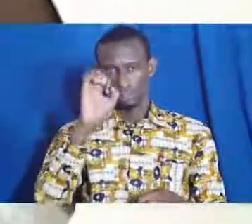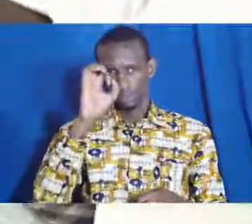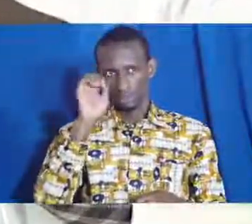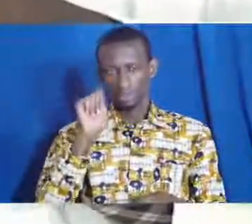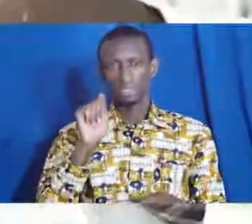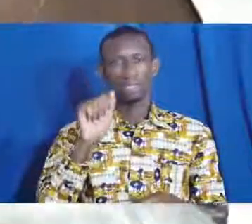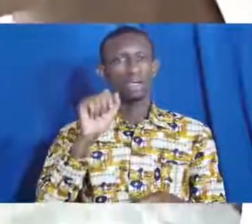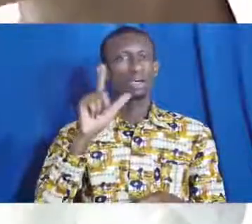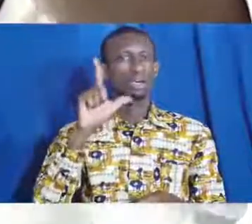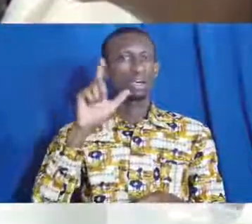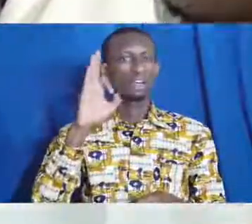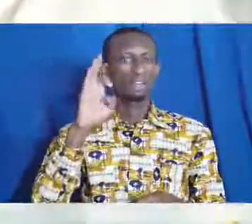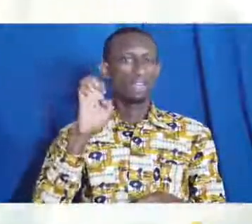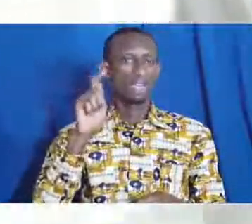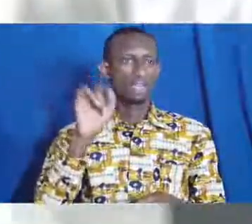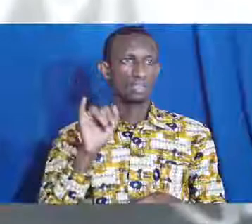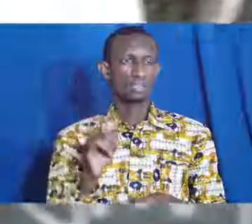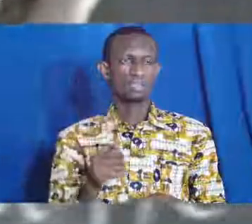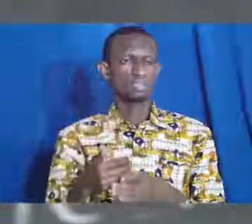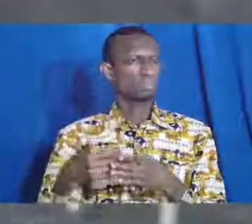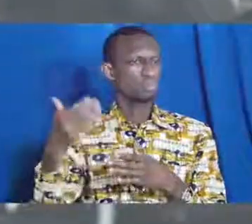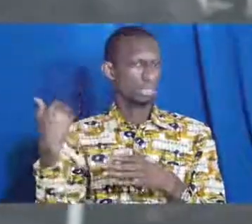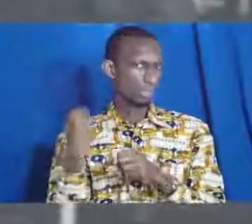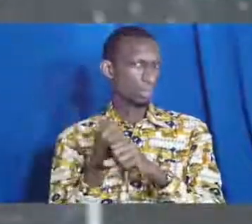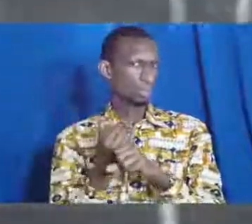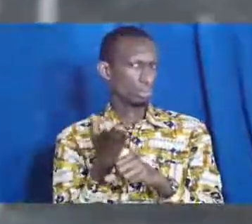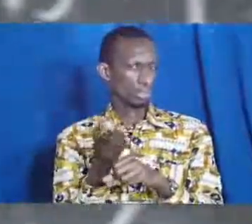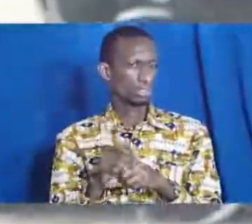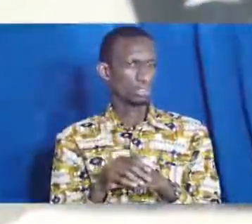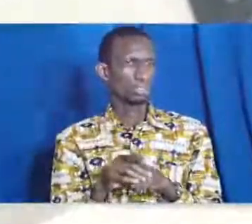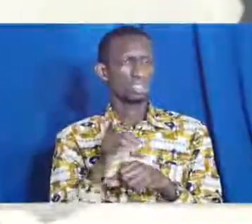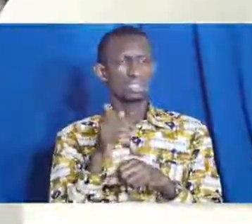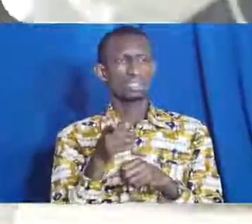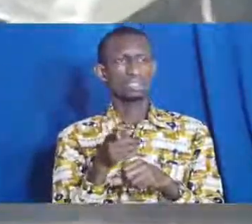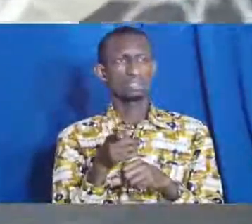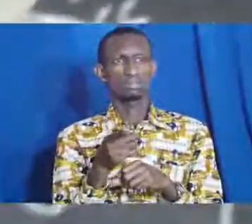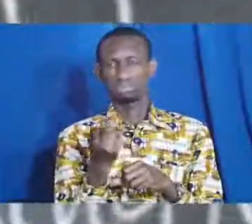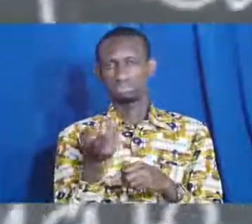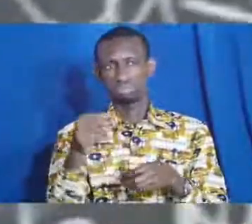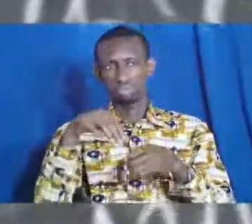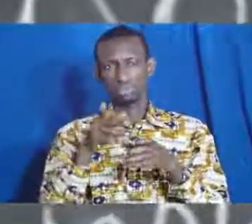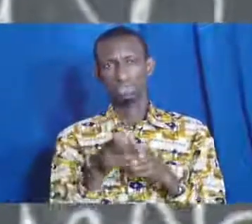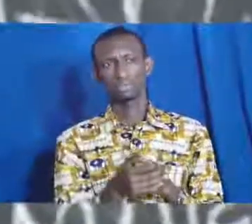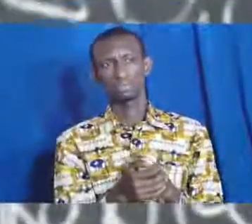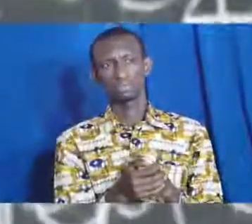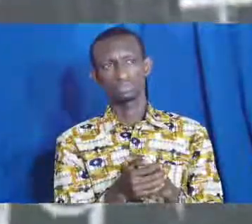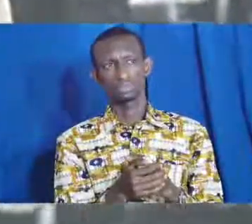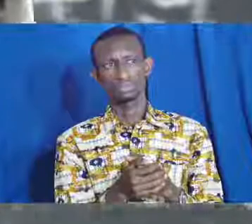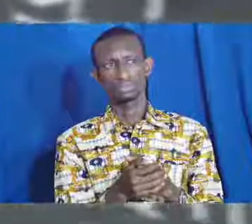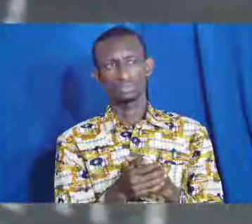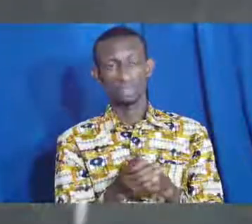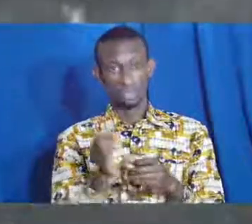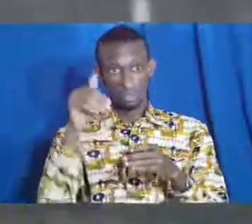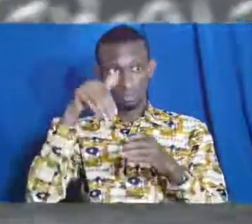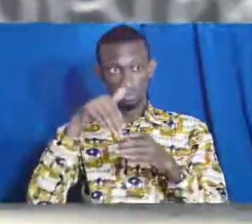We had done this one even before. This is a precipitate that is forming. Precipitate